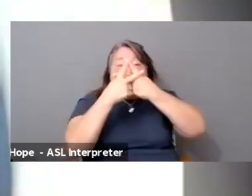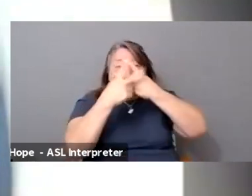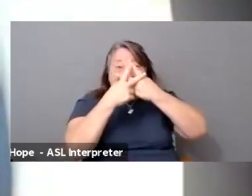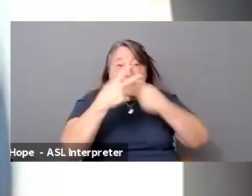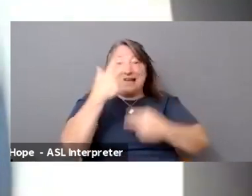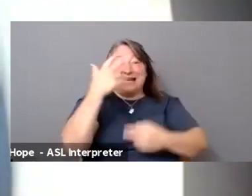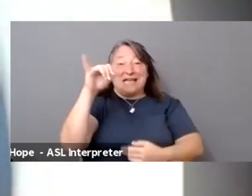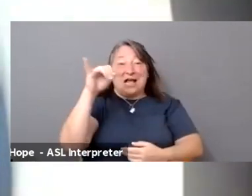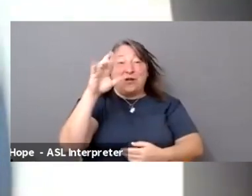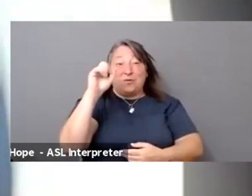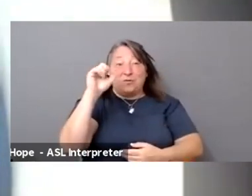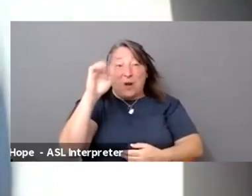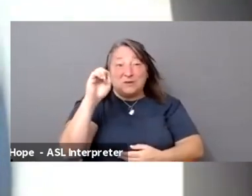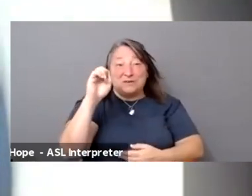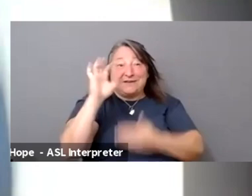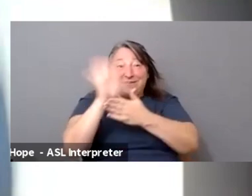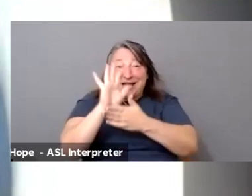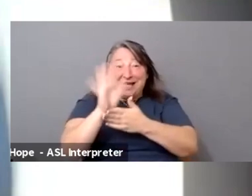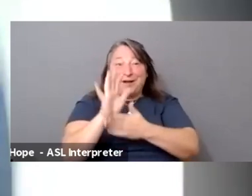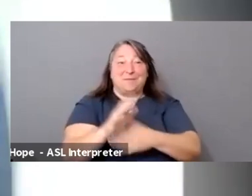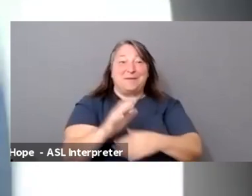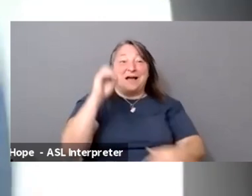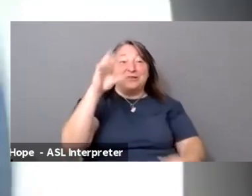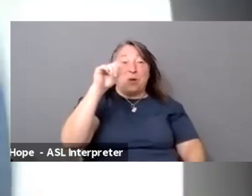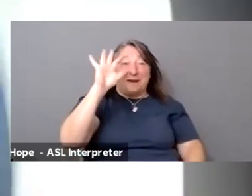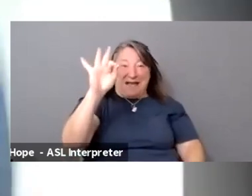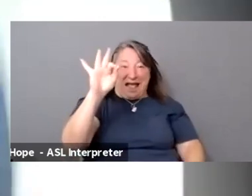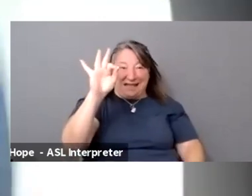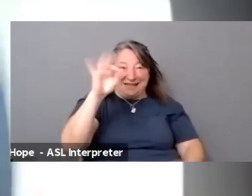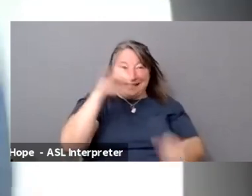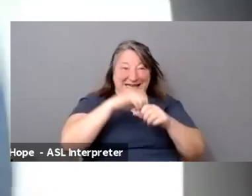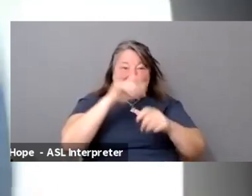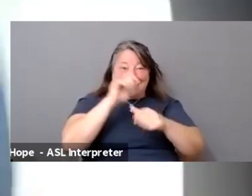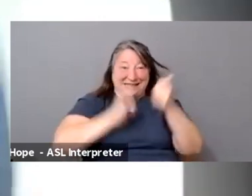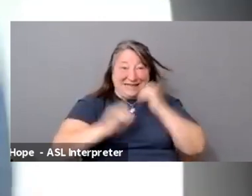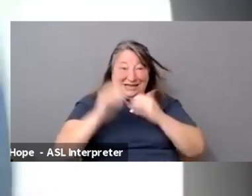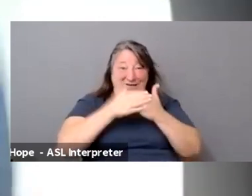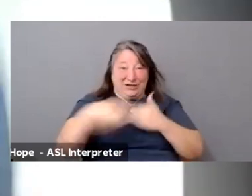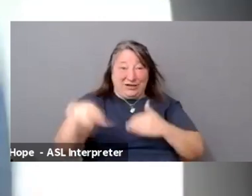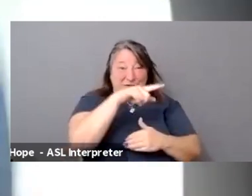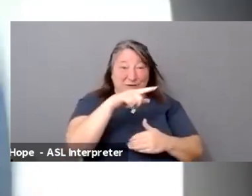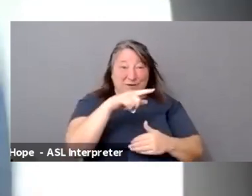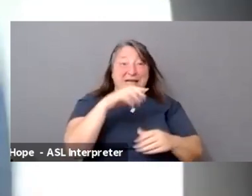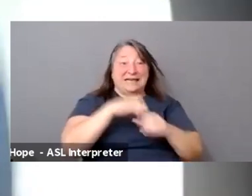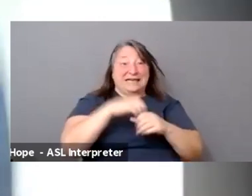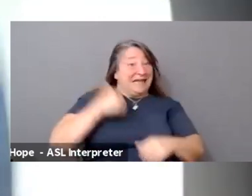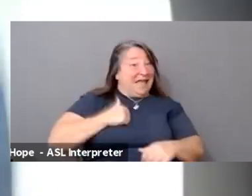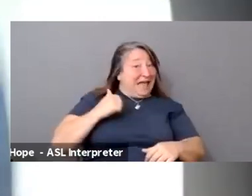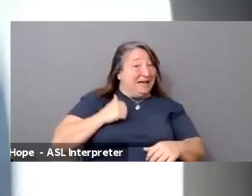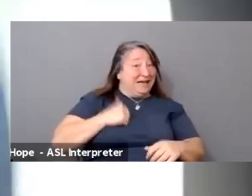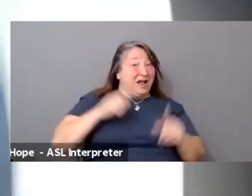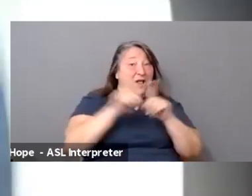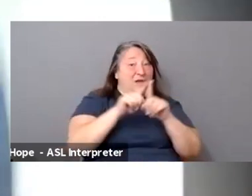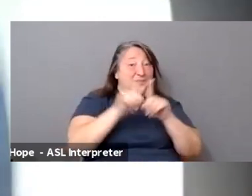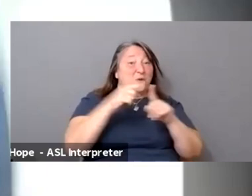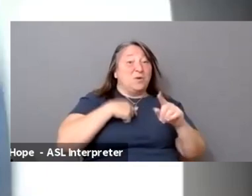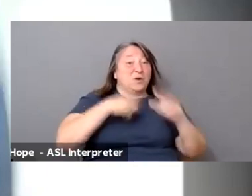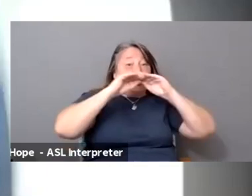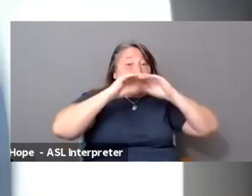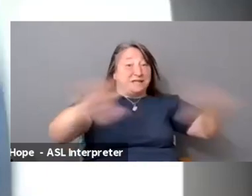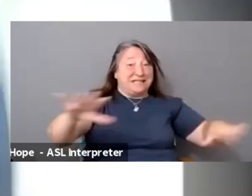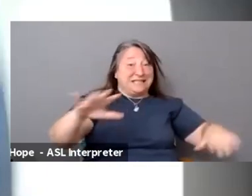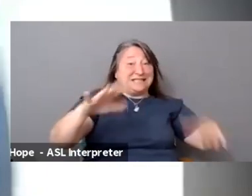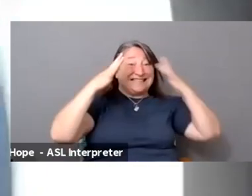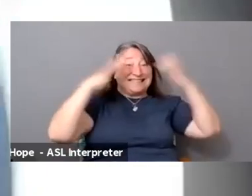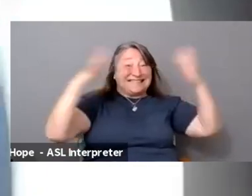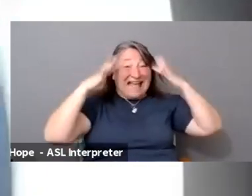9th in a theater near you and in Canada. And I think I can say now we're also releasing an original motion picture soundtrack, which I'm very